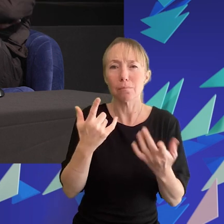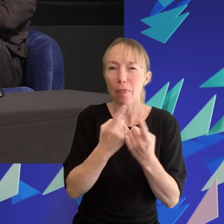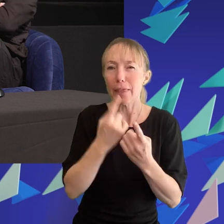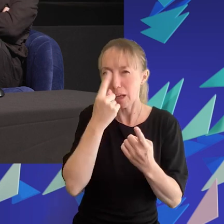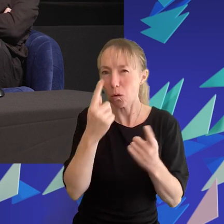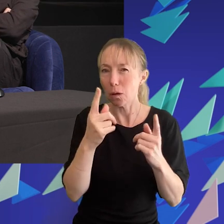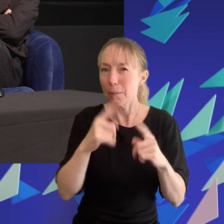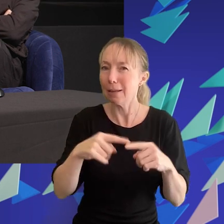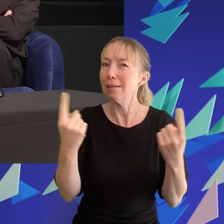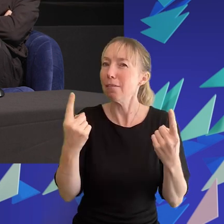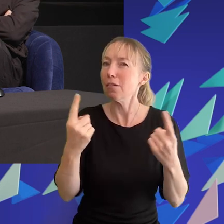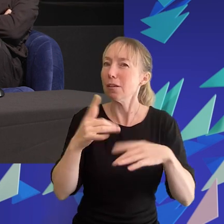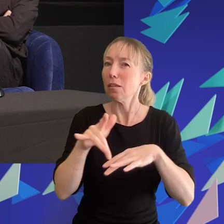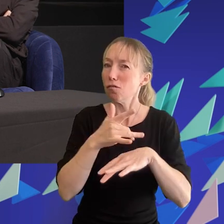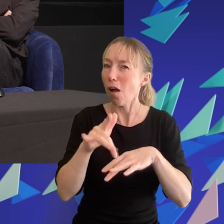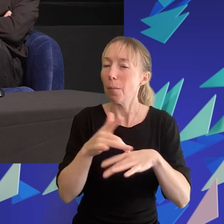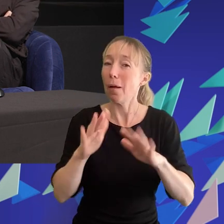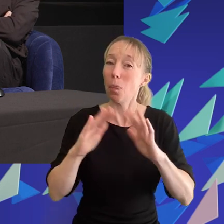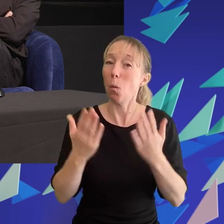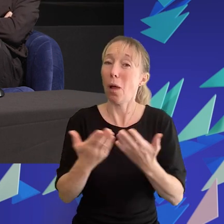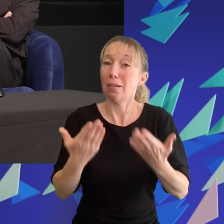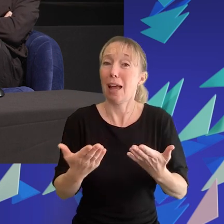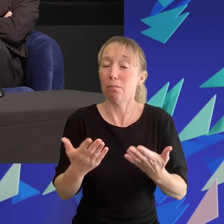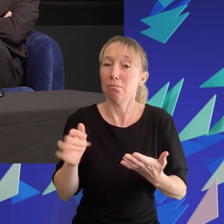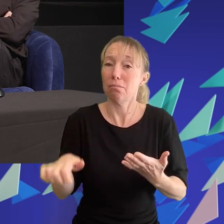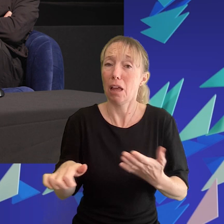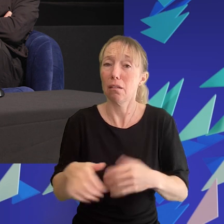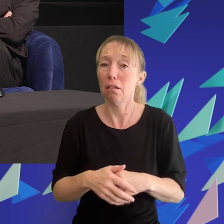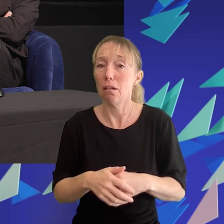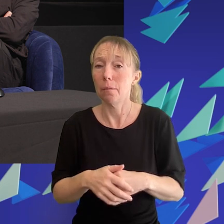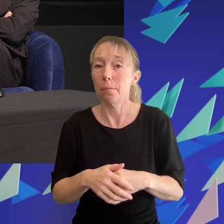solved differently, dramatically, by the world that we are living completely.